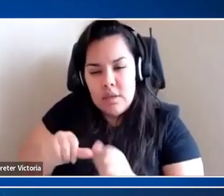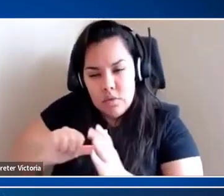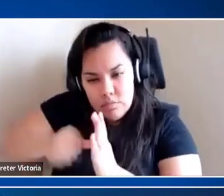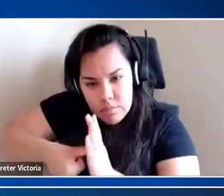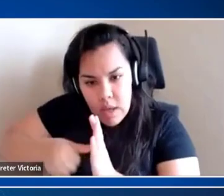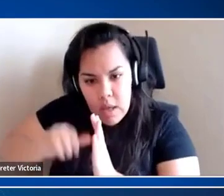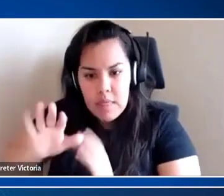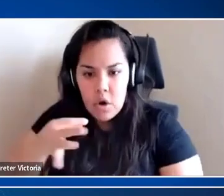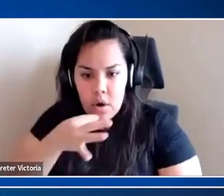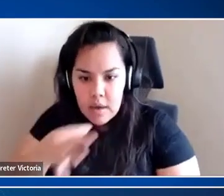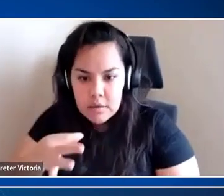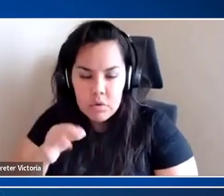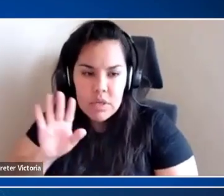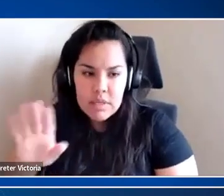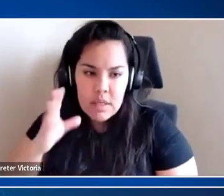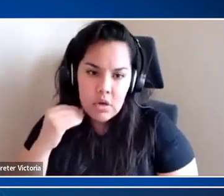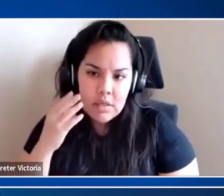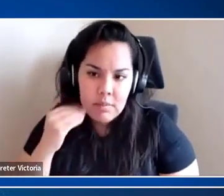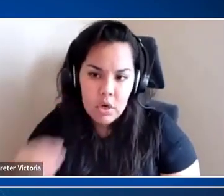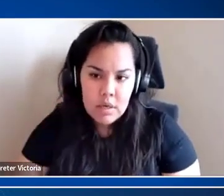experience?